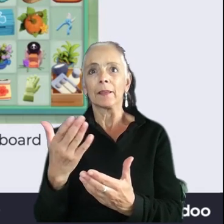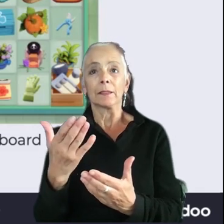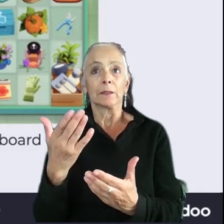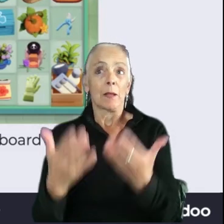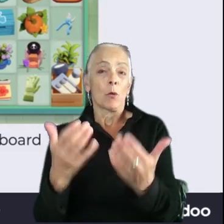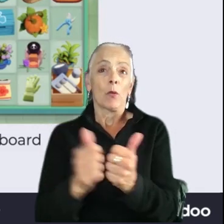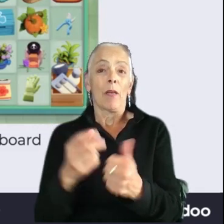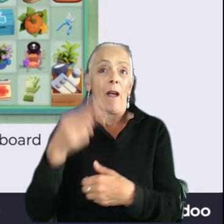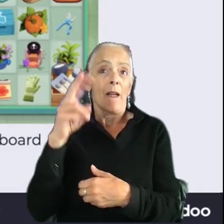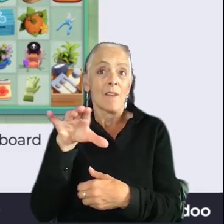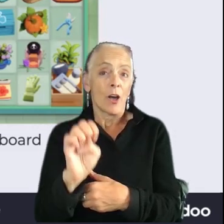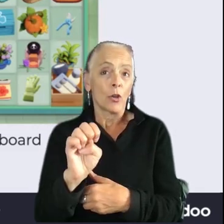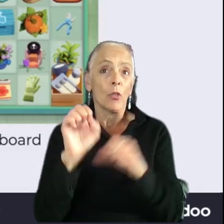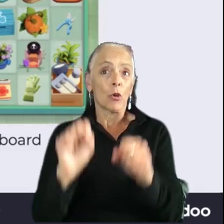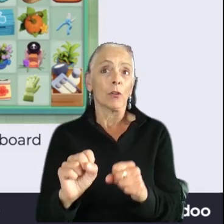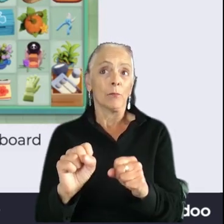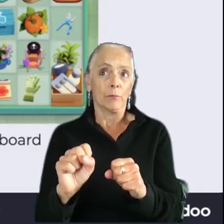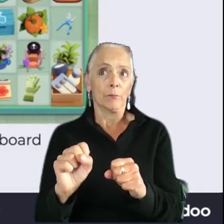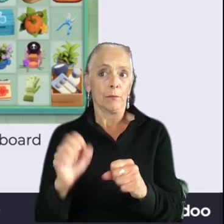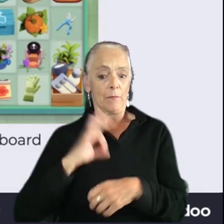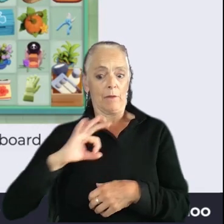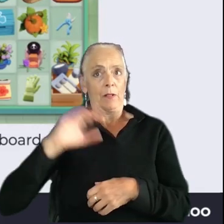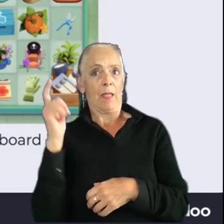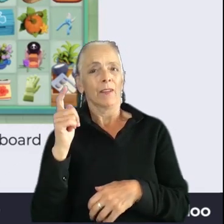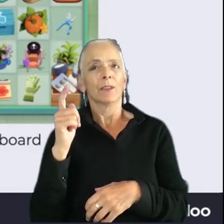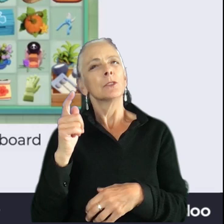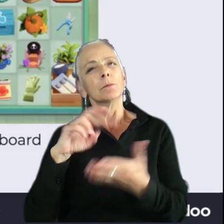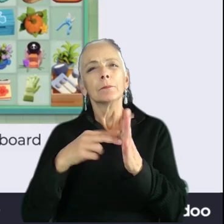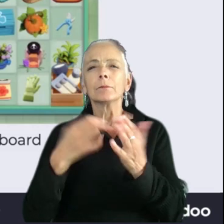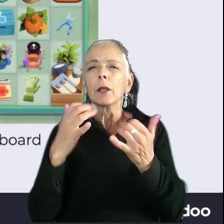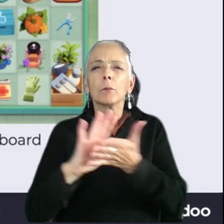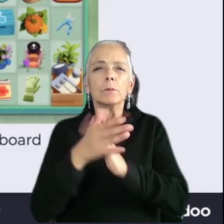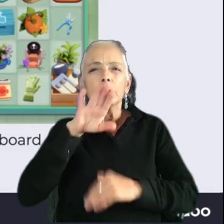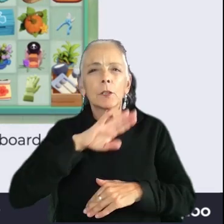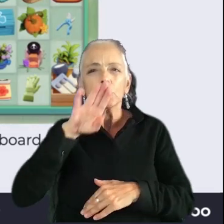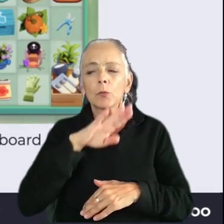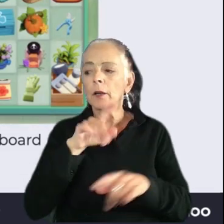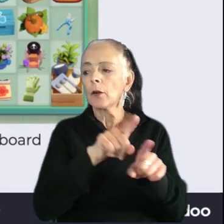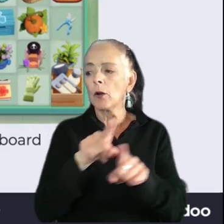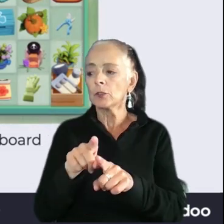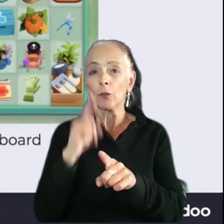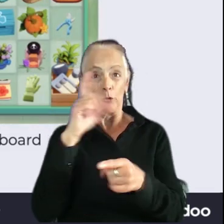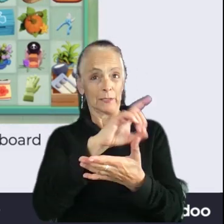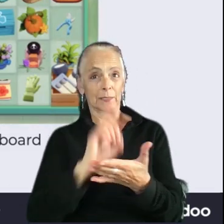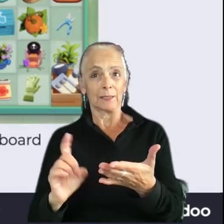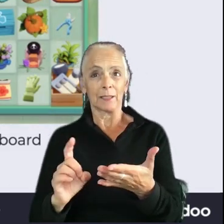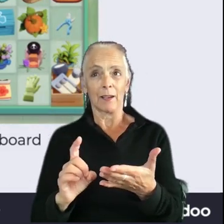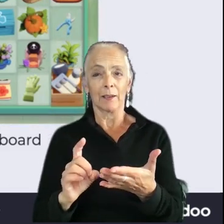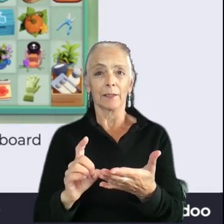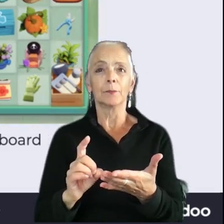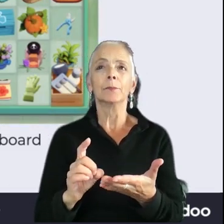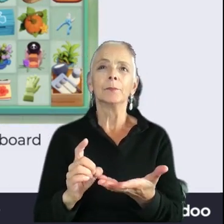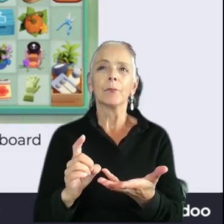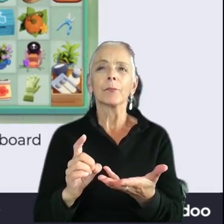may be useful later. So it's frustrating for the player, but also in terms of design, it limits the new content that can